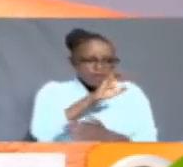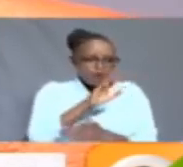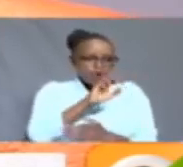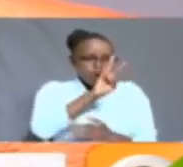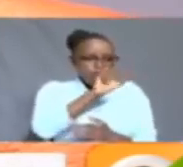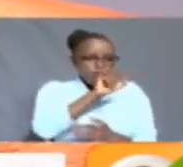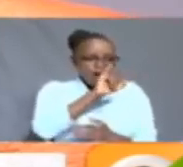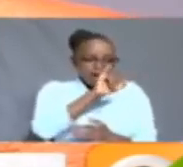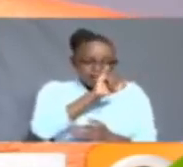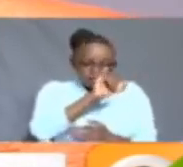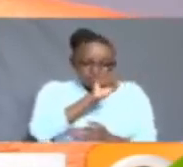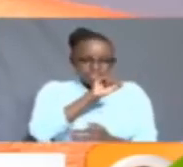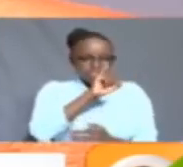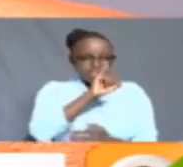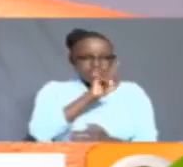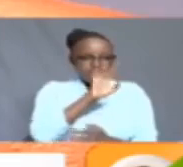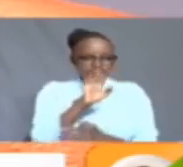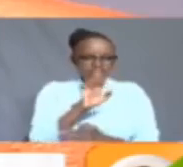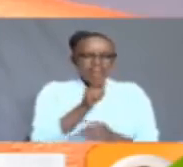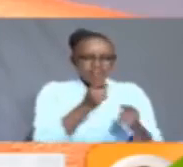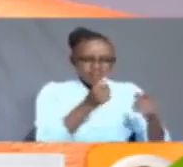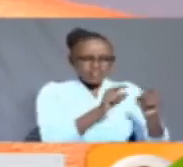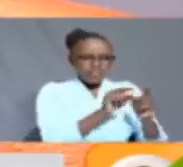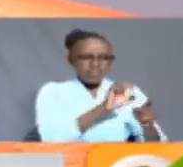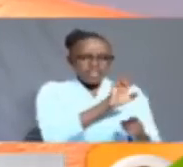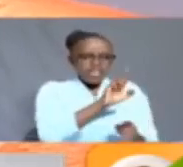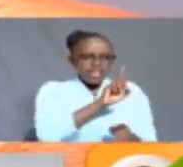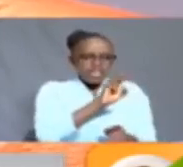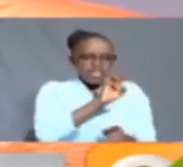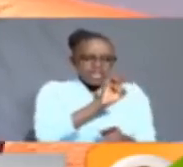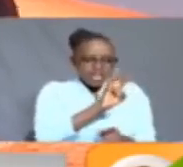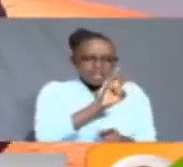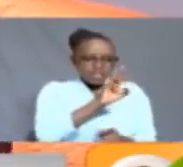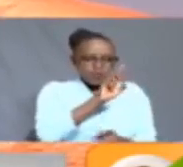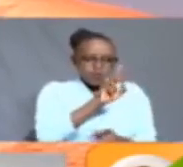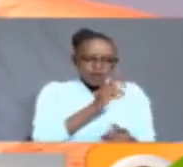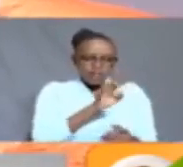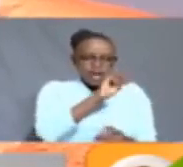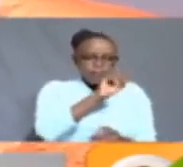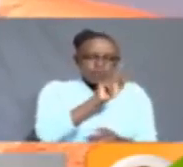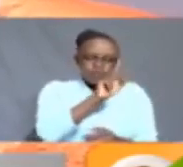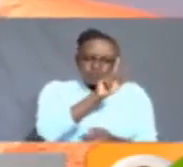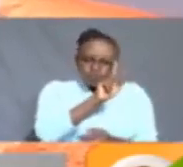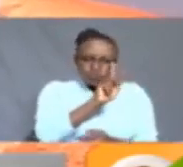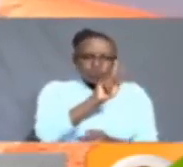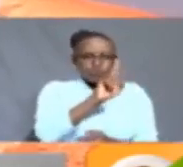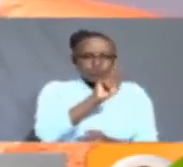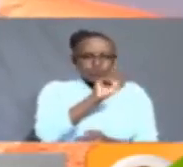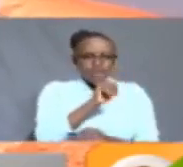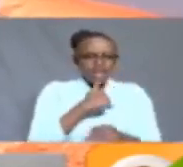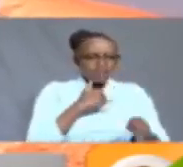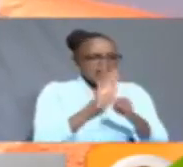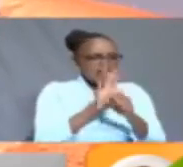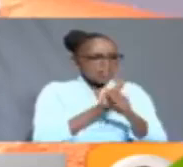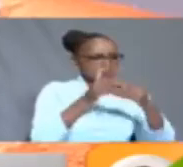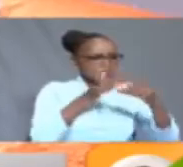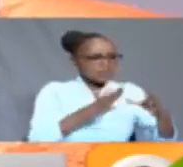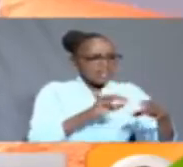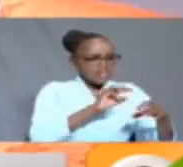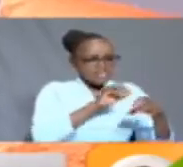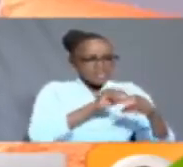Ndombi, several, Edward Eric Hasahala, Mukuna. We had leaders in Western Province.